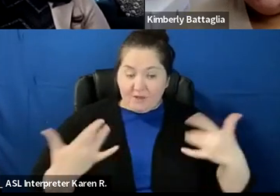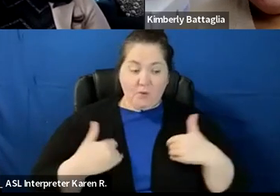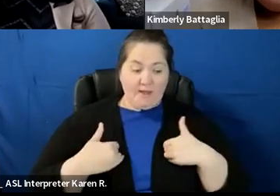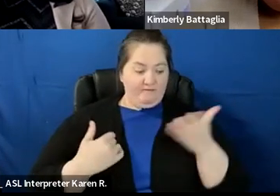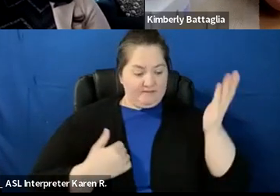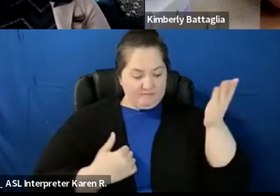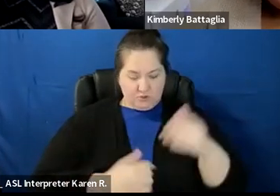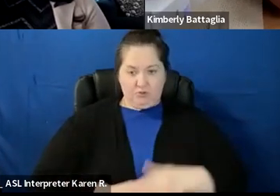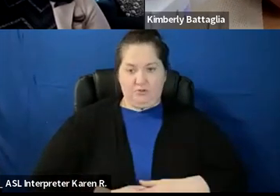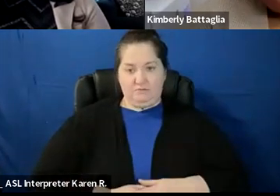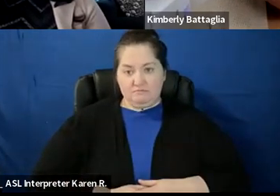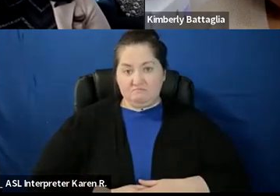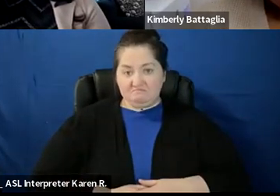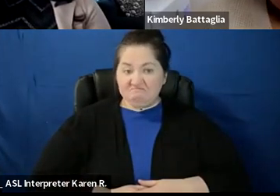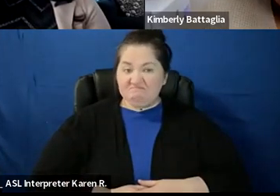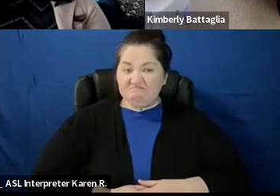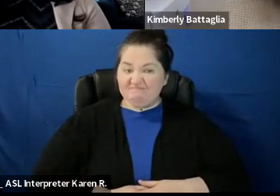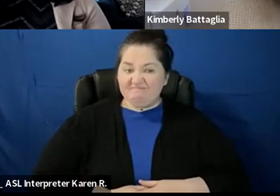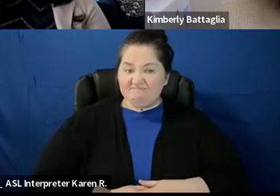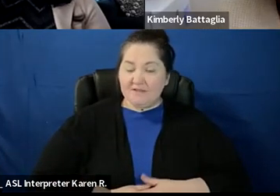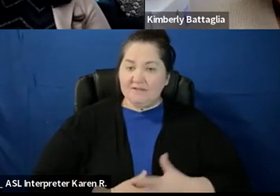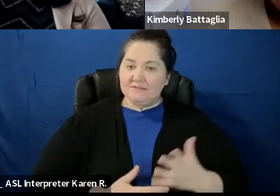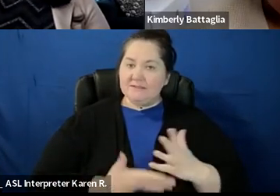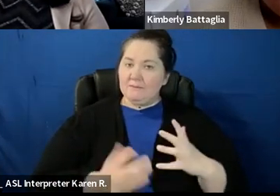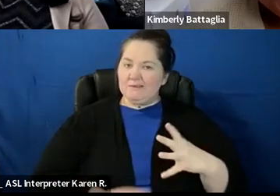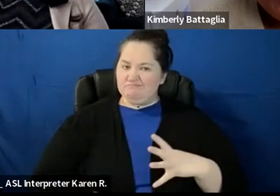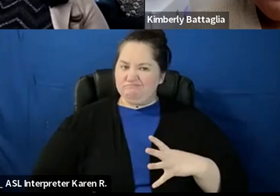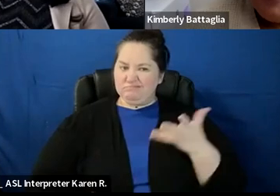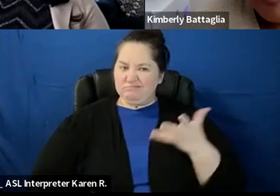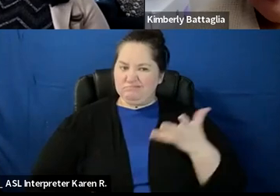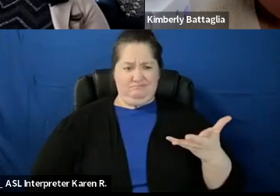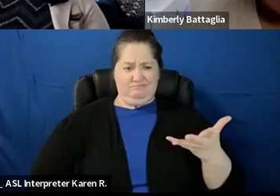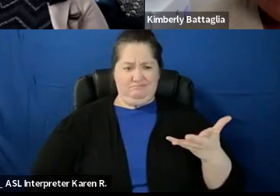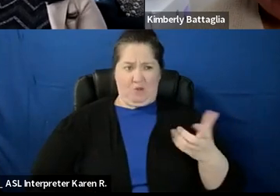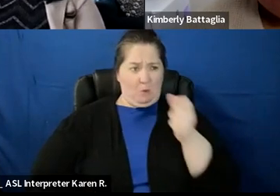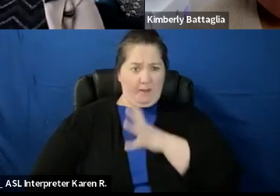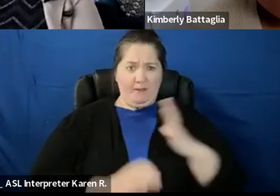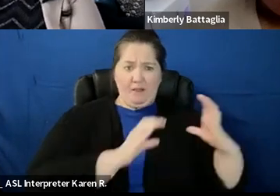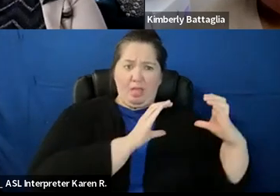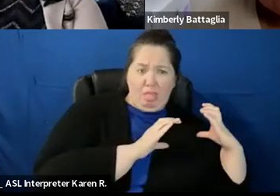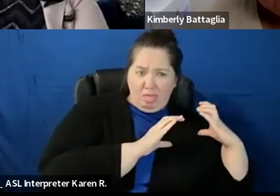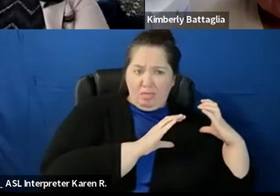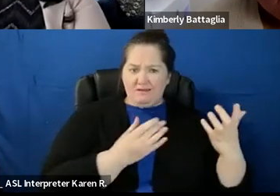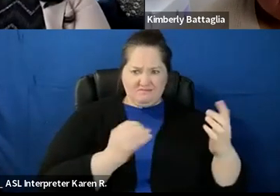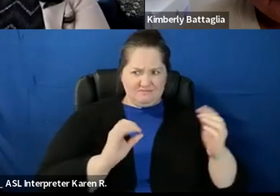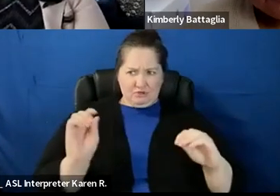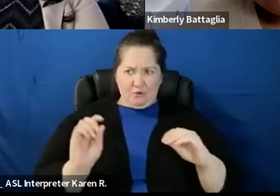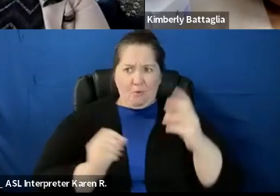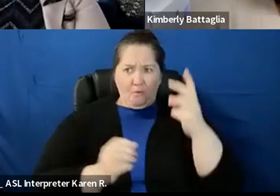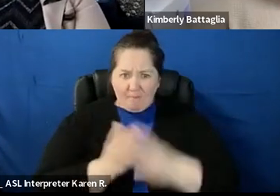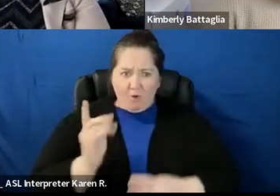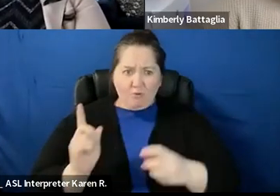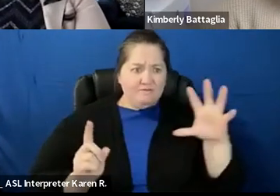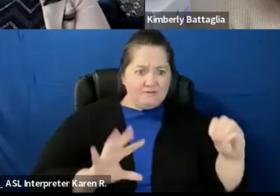because that definitely put some people off, that it was all on the women to make it better, not both sexes,